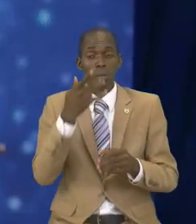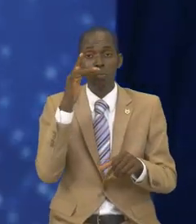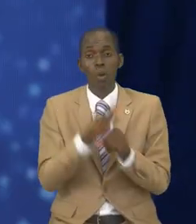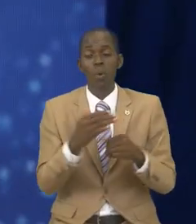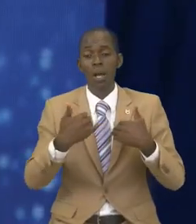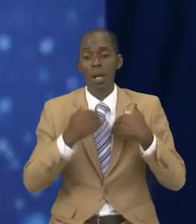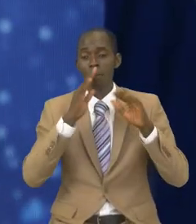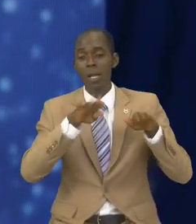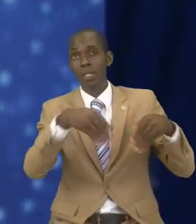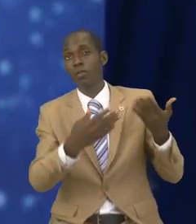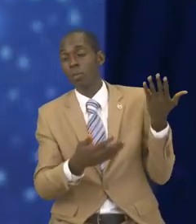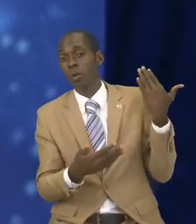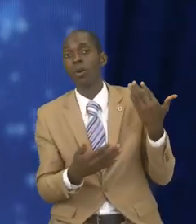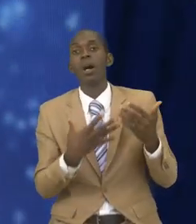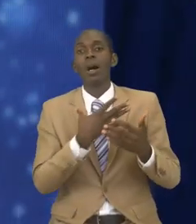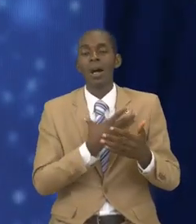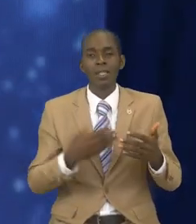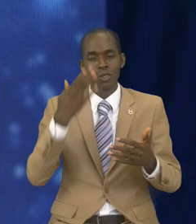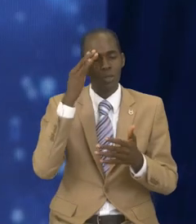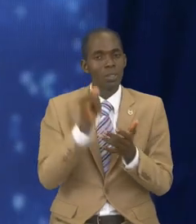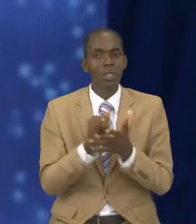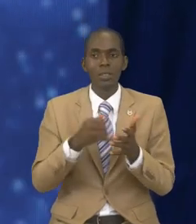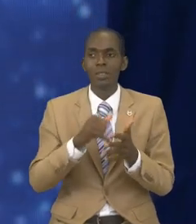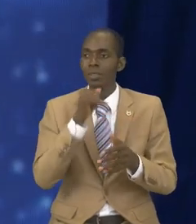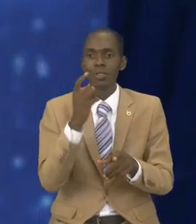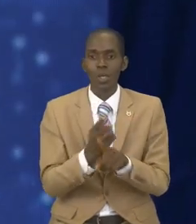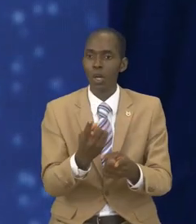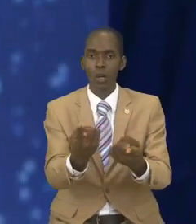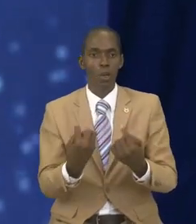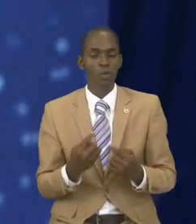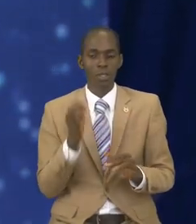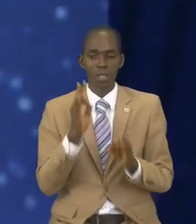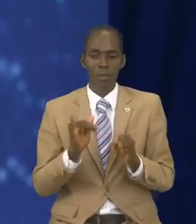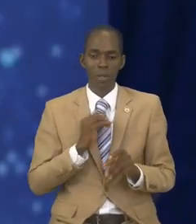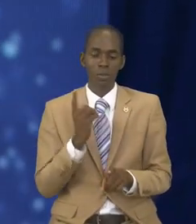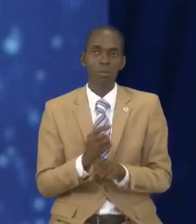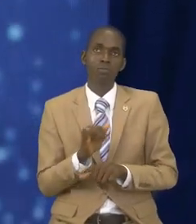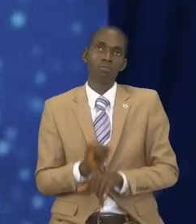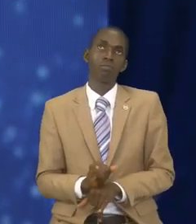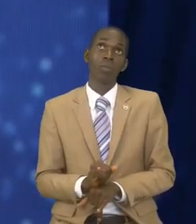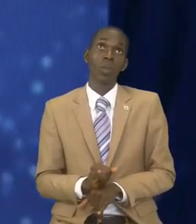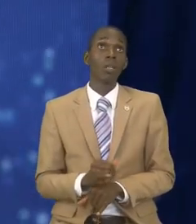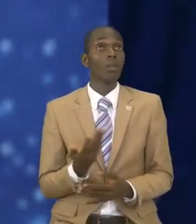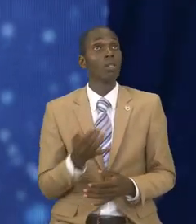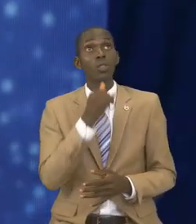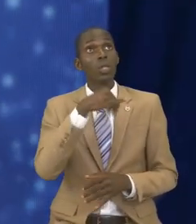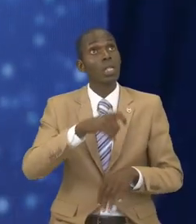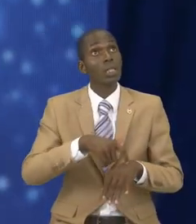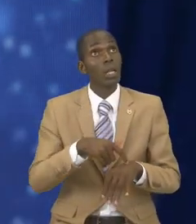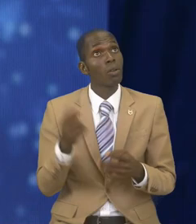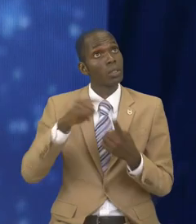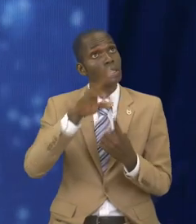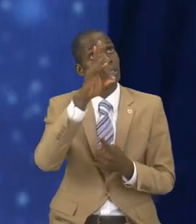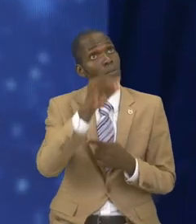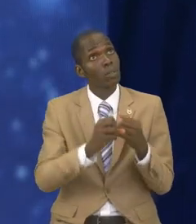is not automatic. If I, you know, just stand there, God will be marking time, and he will see that now we have kept